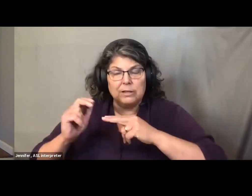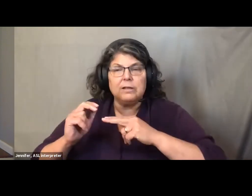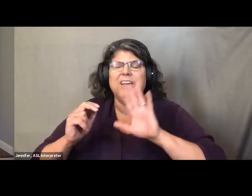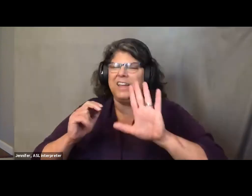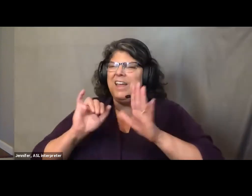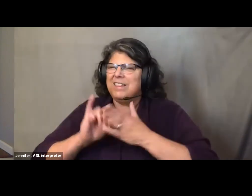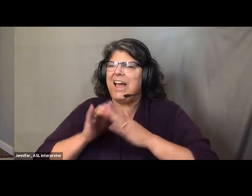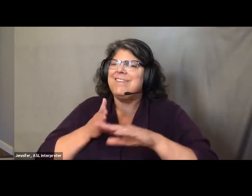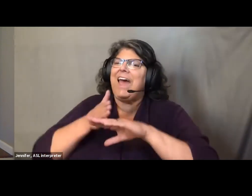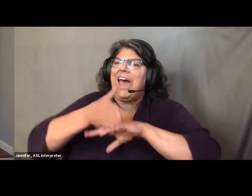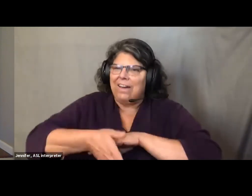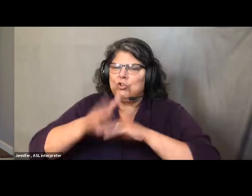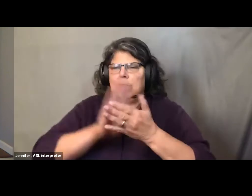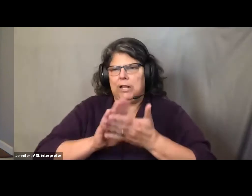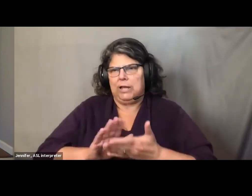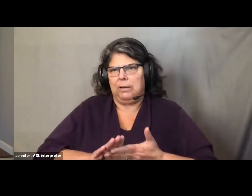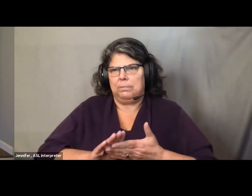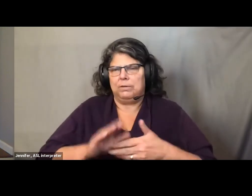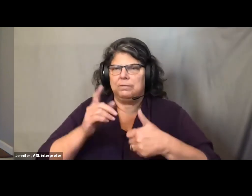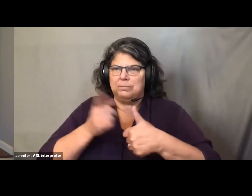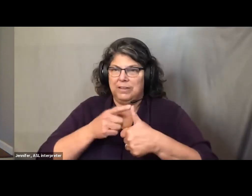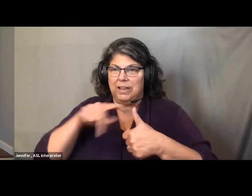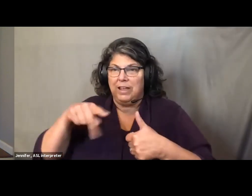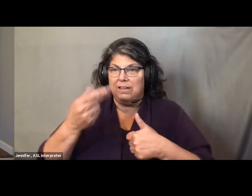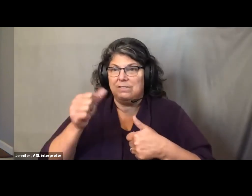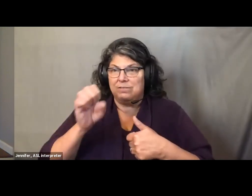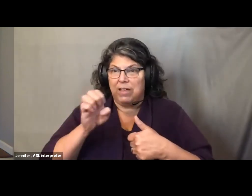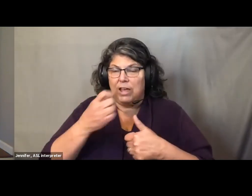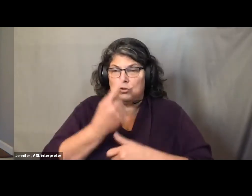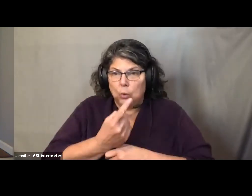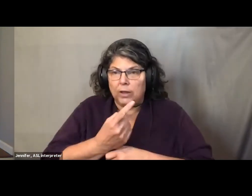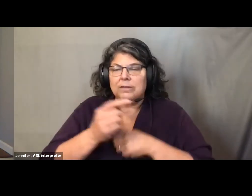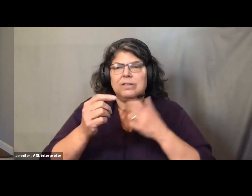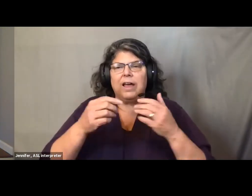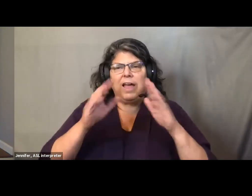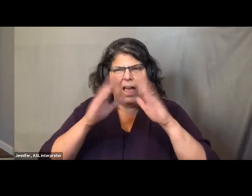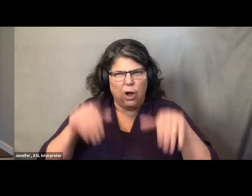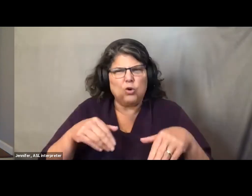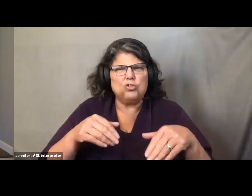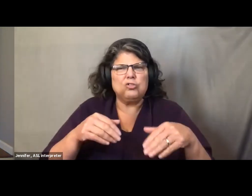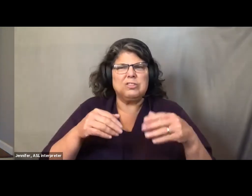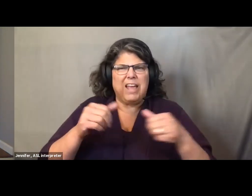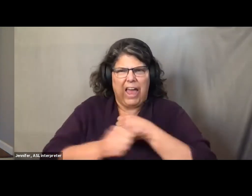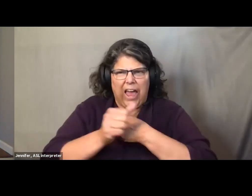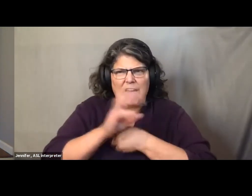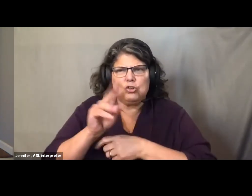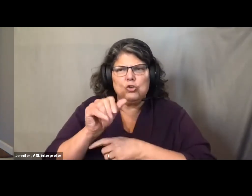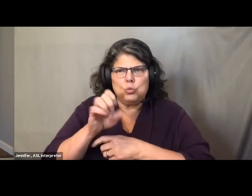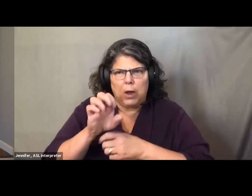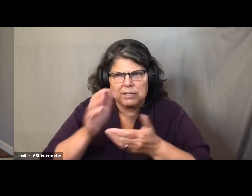after. So phase one was the household hazardous waste collection. phase 2